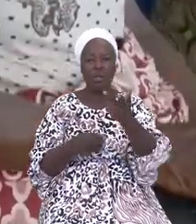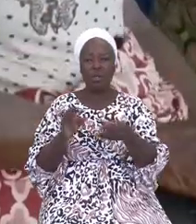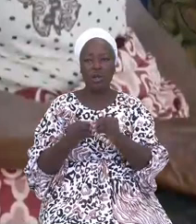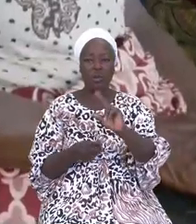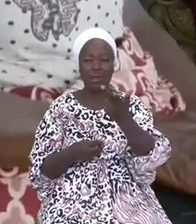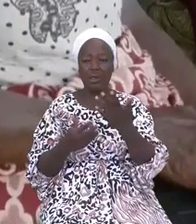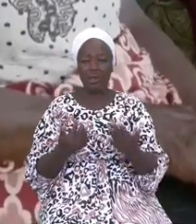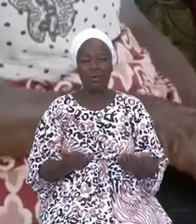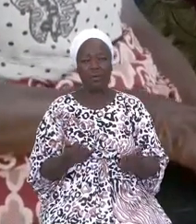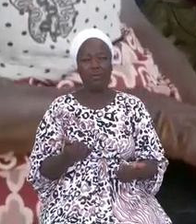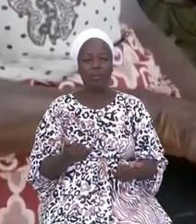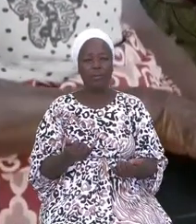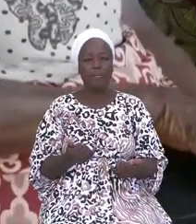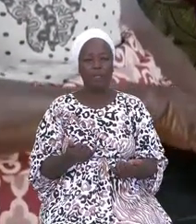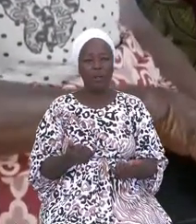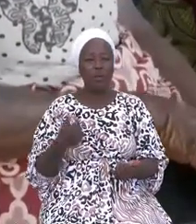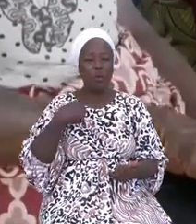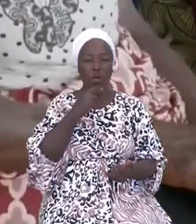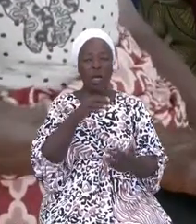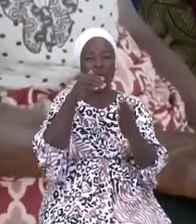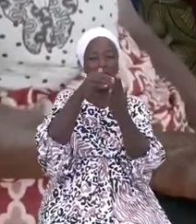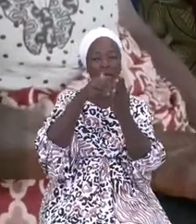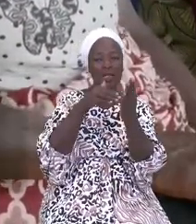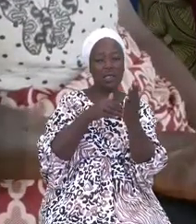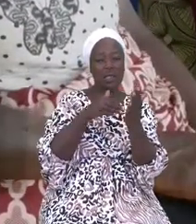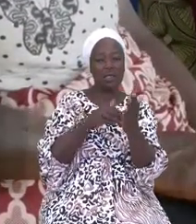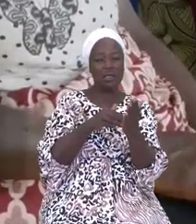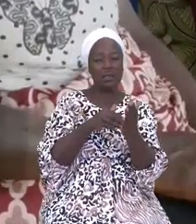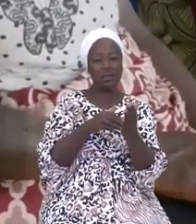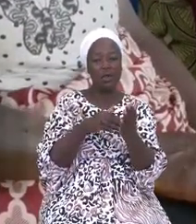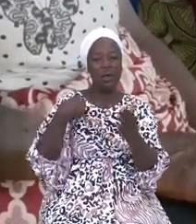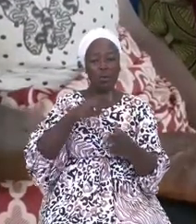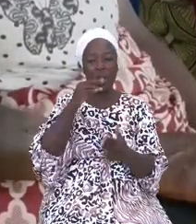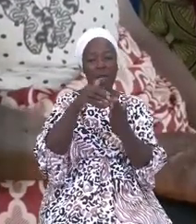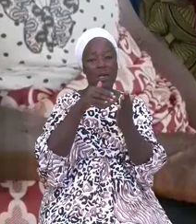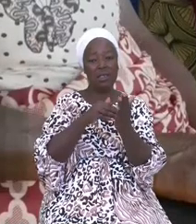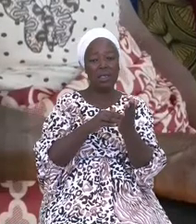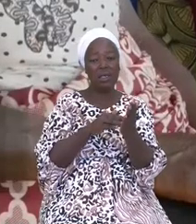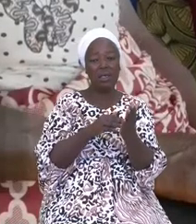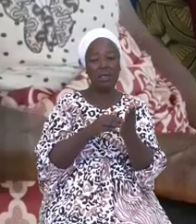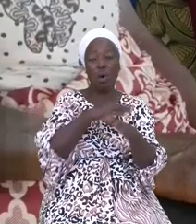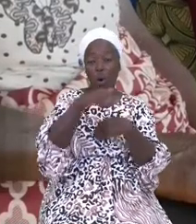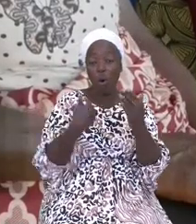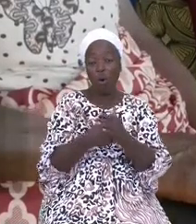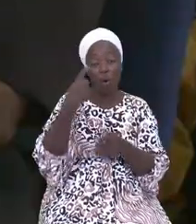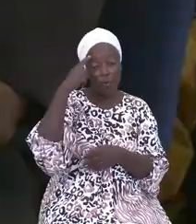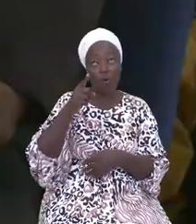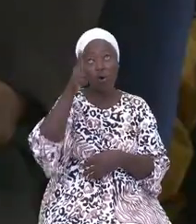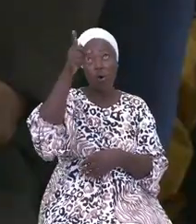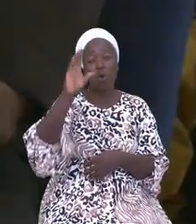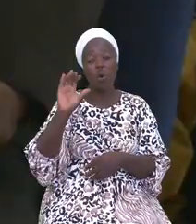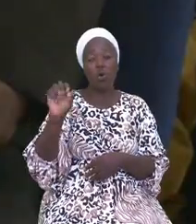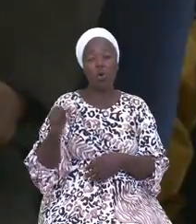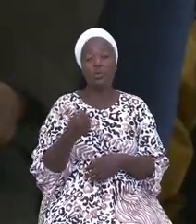Number three, we enlisted all for God's supply. We have